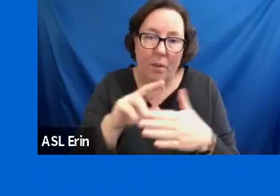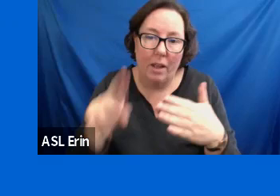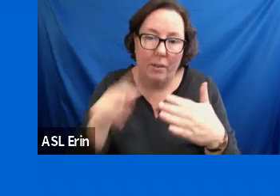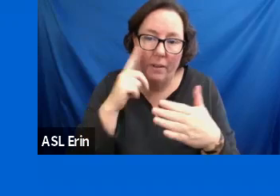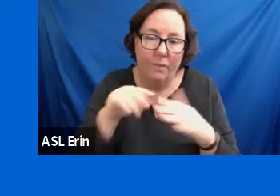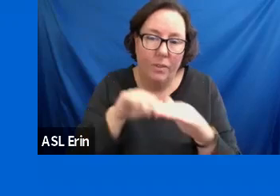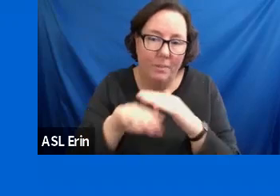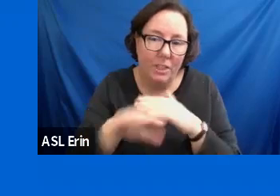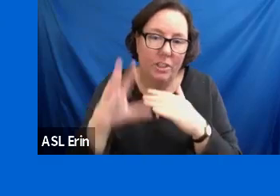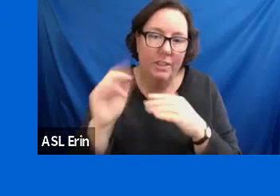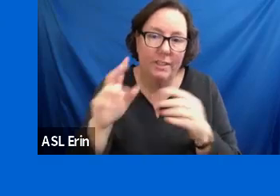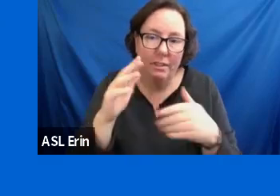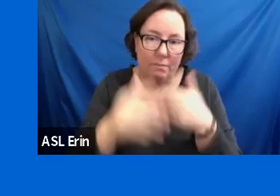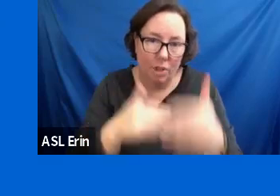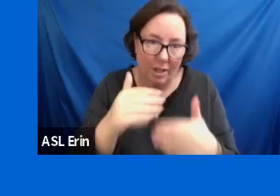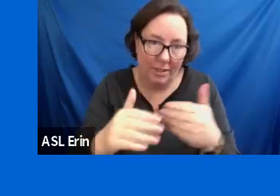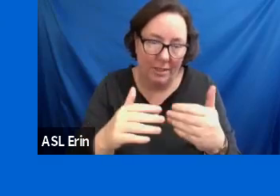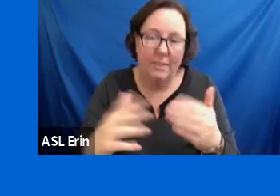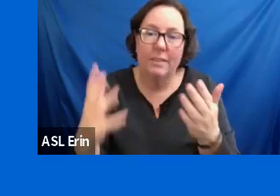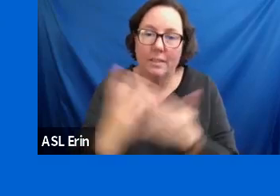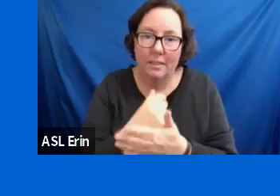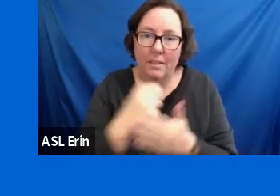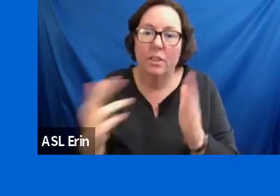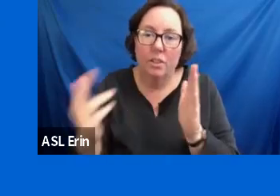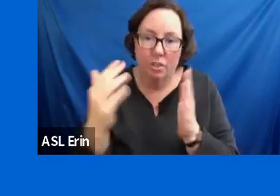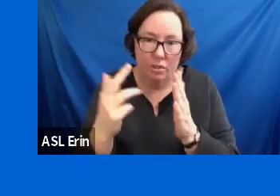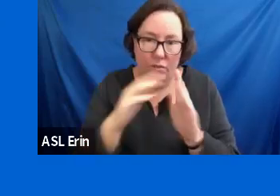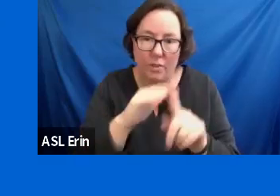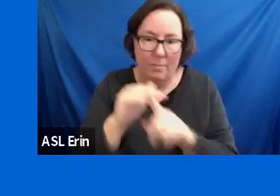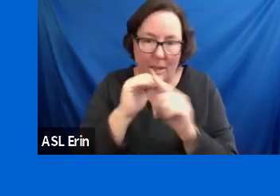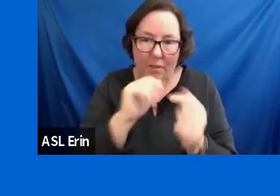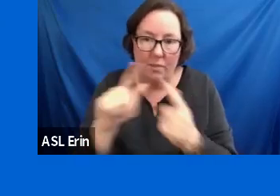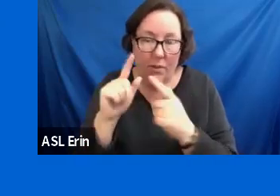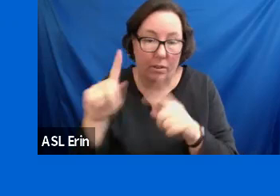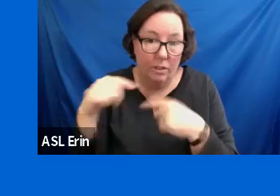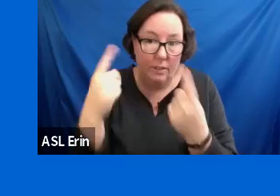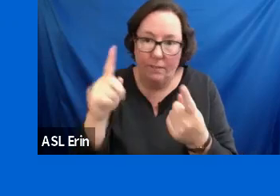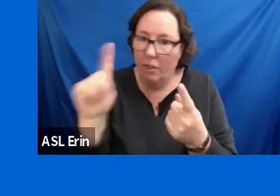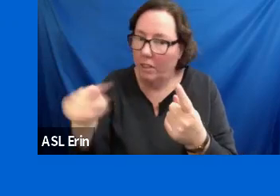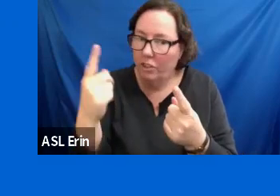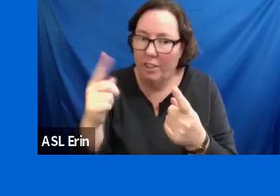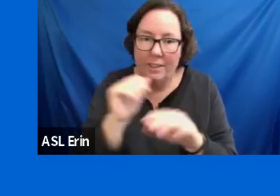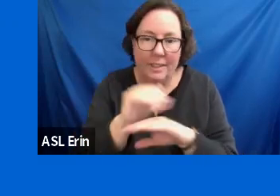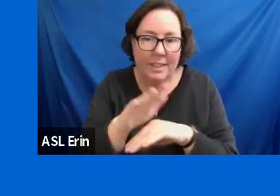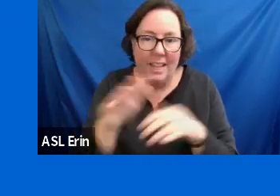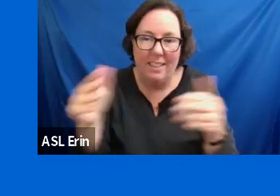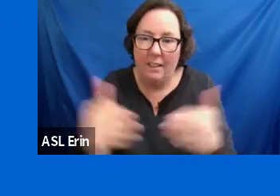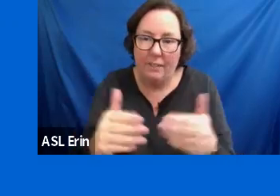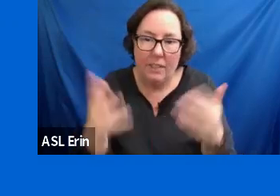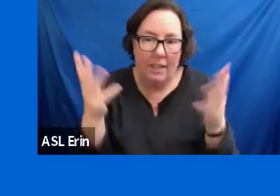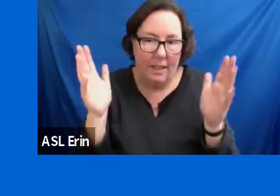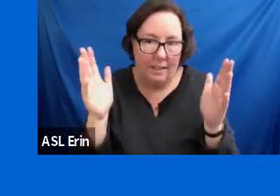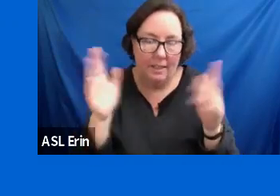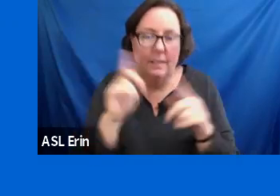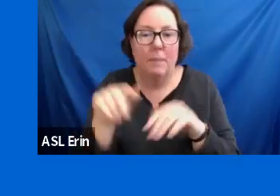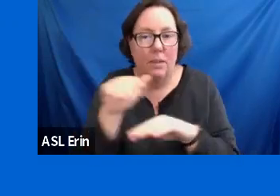process. Just want to remind everyone that what we've done so far is just send the invitations. What